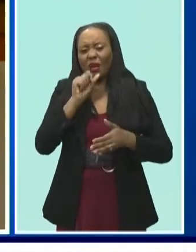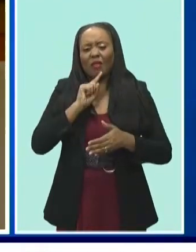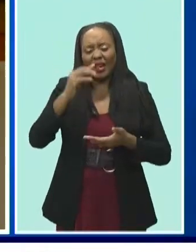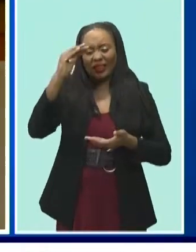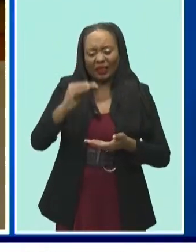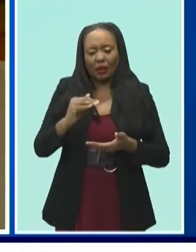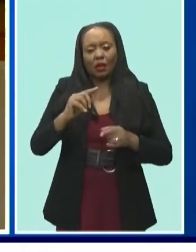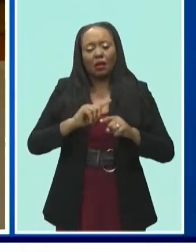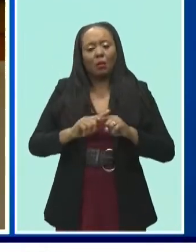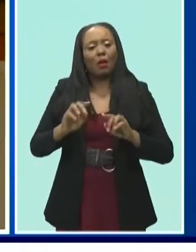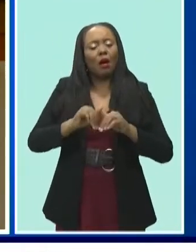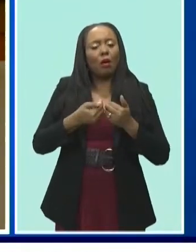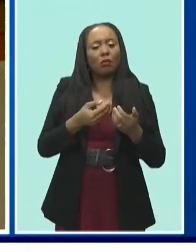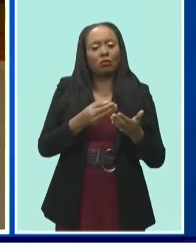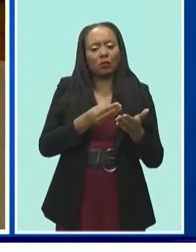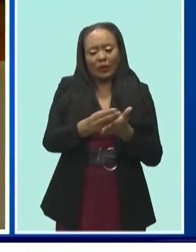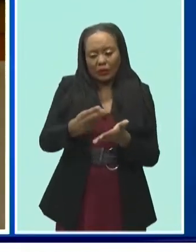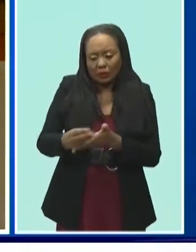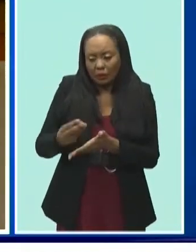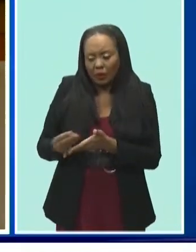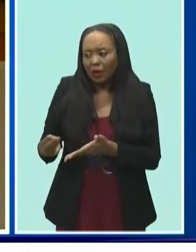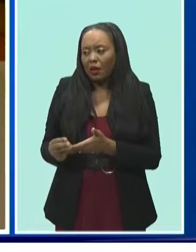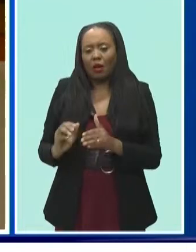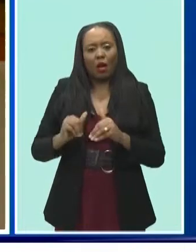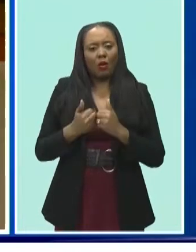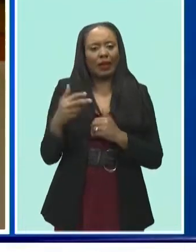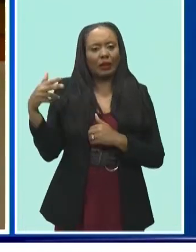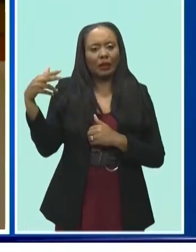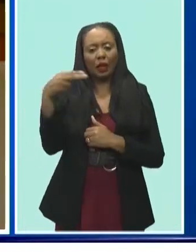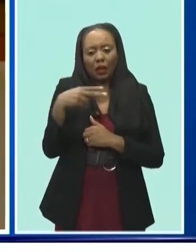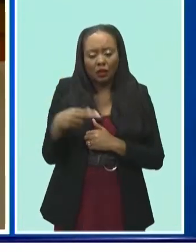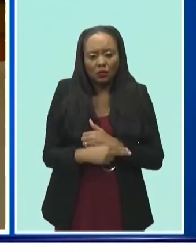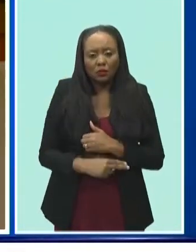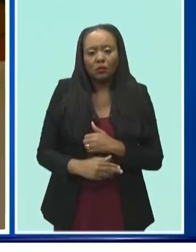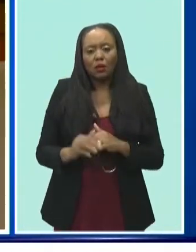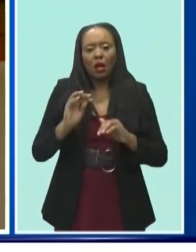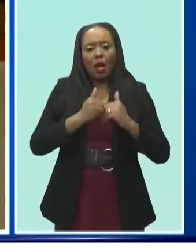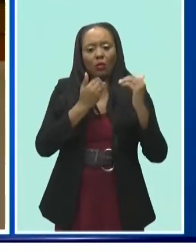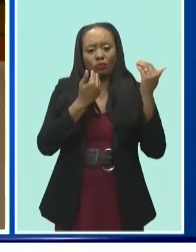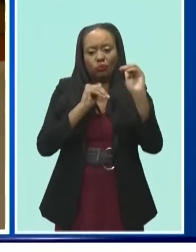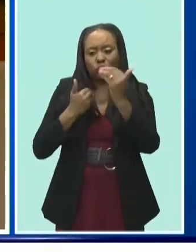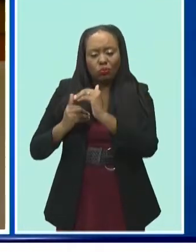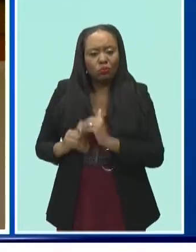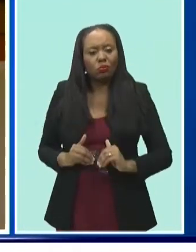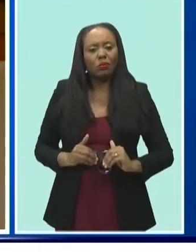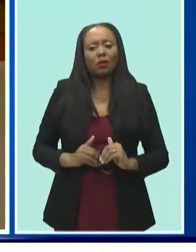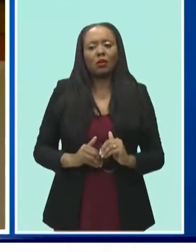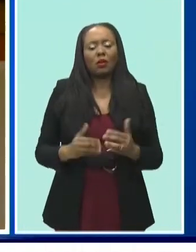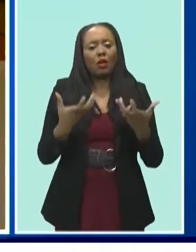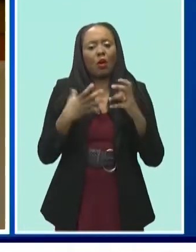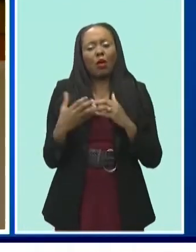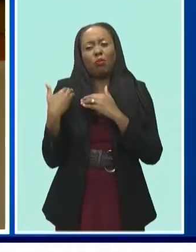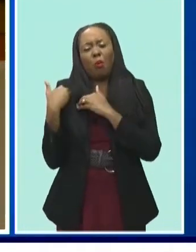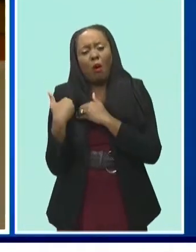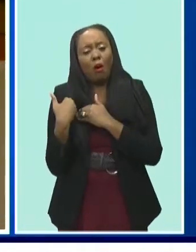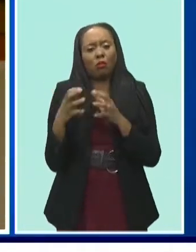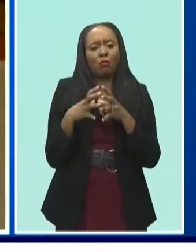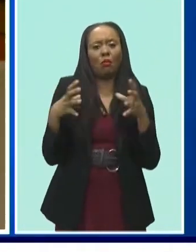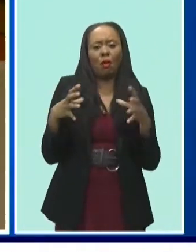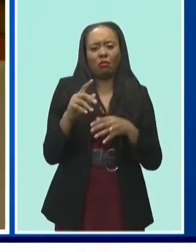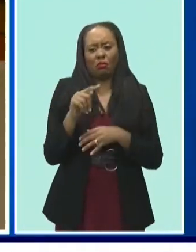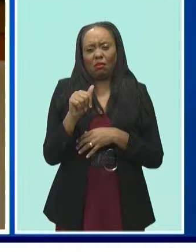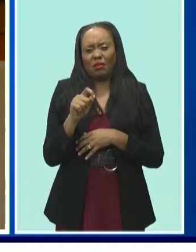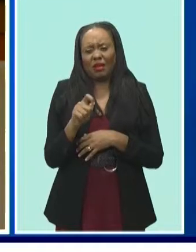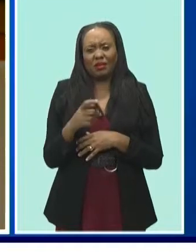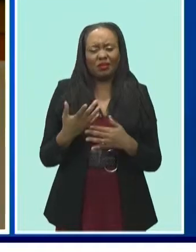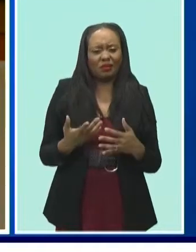at expenditures and deciding where cuts can be made that aren't going to be too painful and again not fall too heavily on people that have